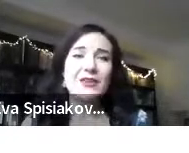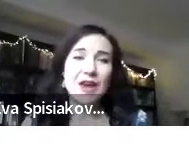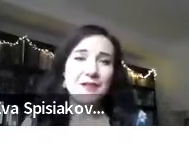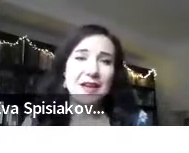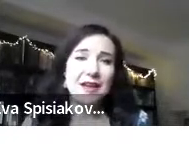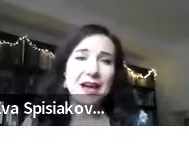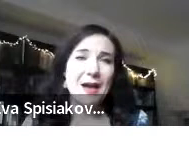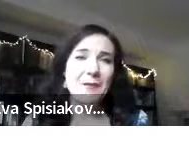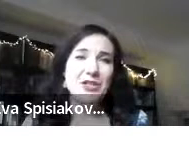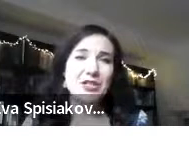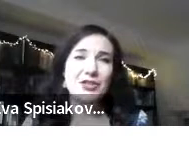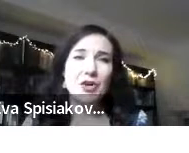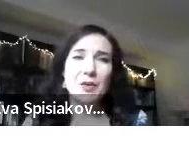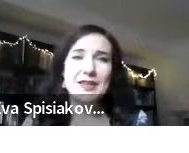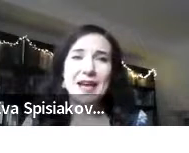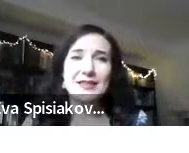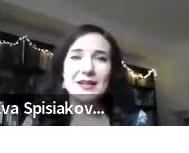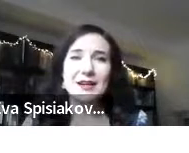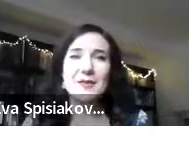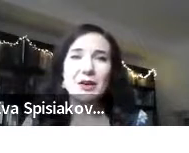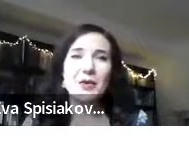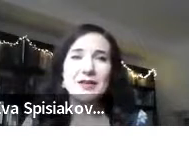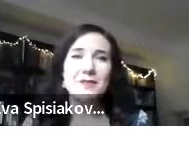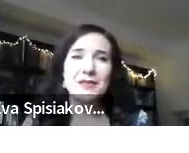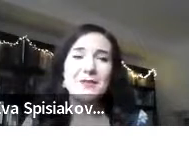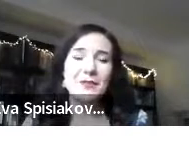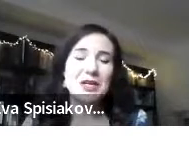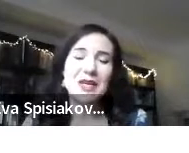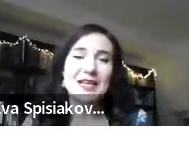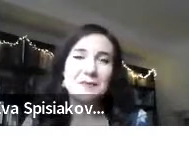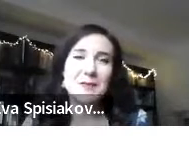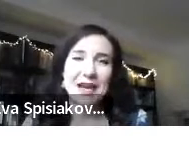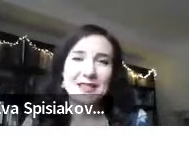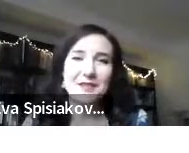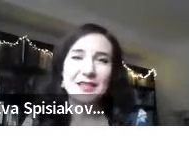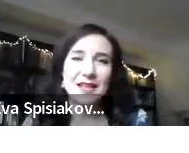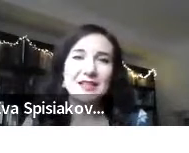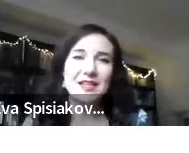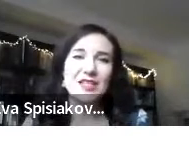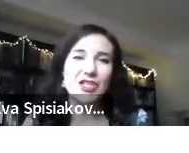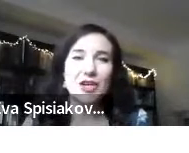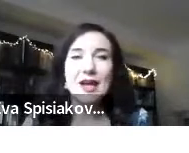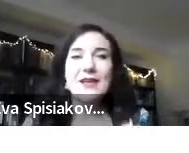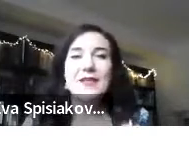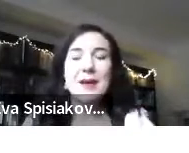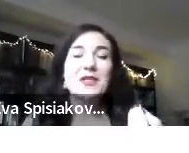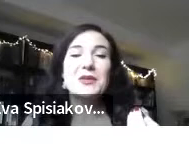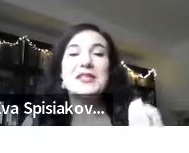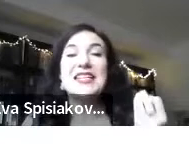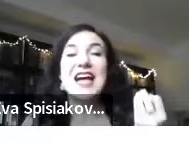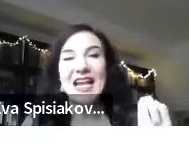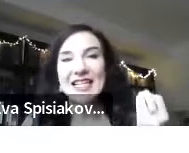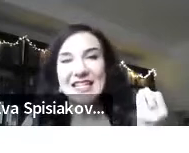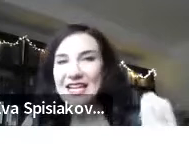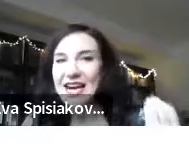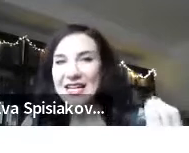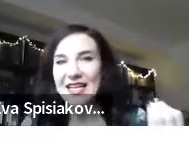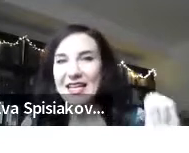handy graphic, which is showing that, when you take it in perspective, the inhalers are such an